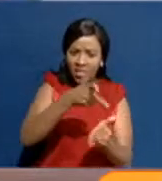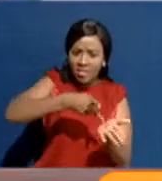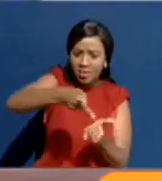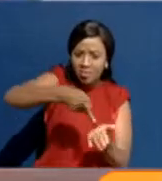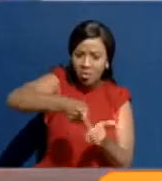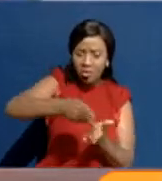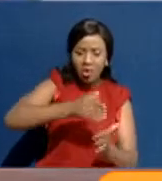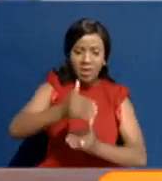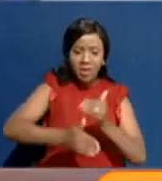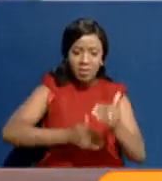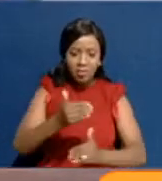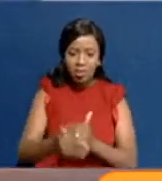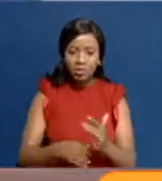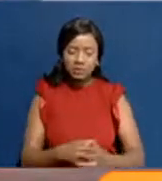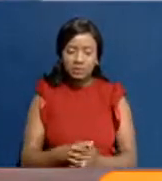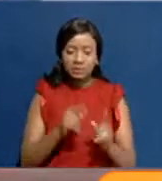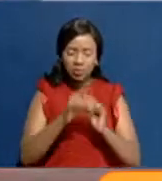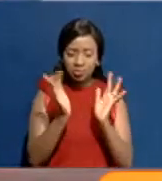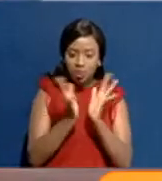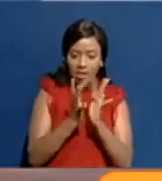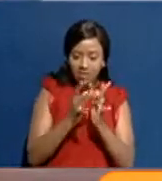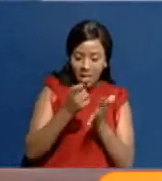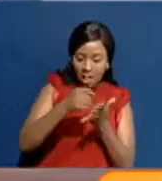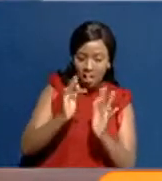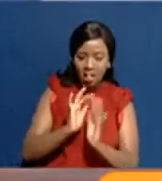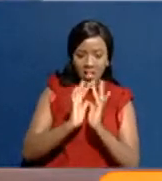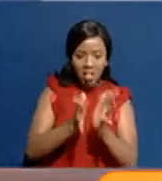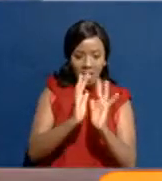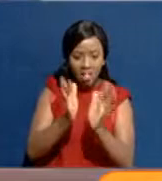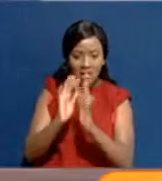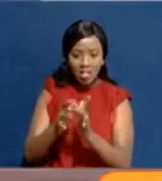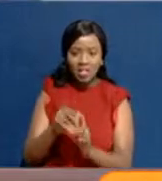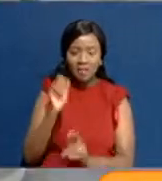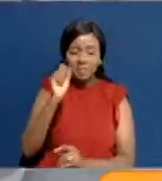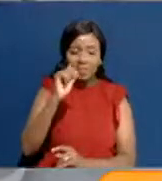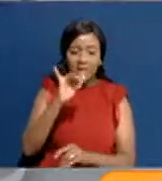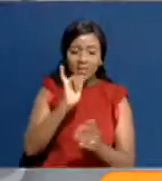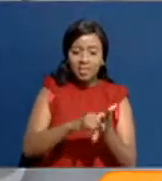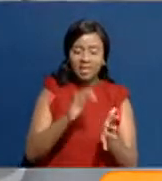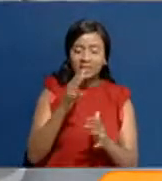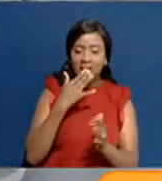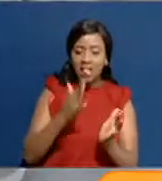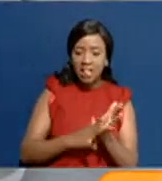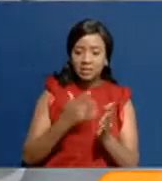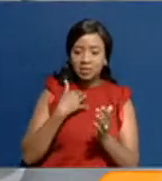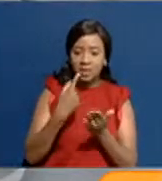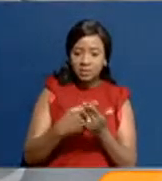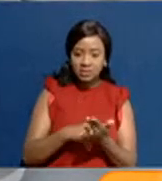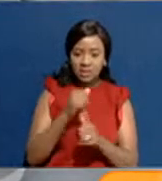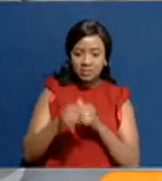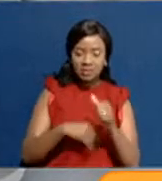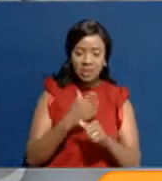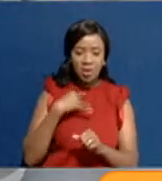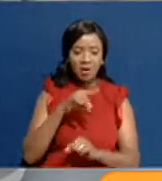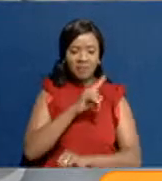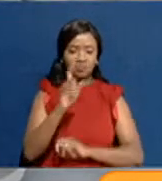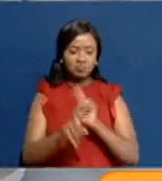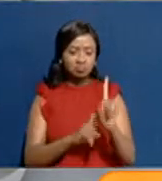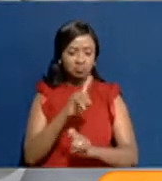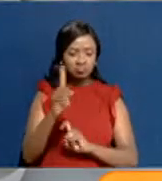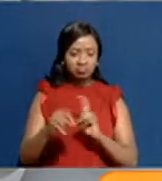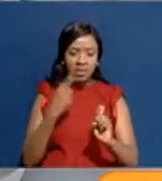process, right? She wrote emails and... Yeah, that's actually the letter that Sam Gituku is talking about. Yeah. Raising questions about